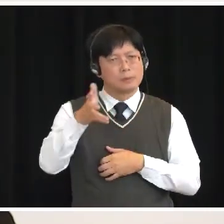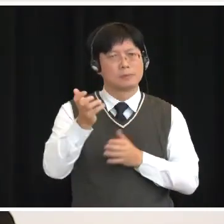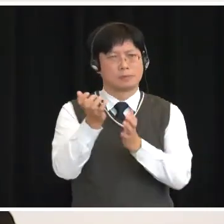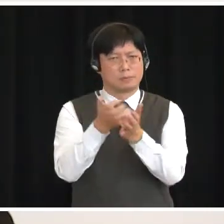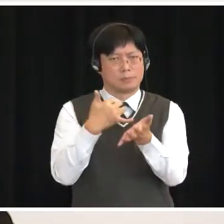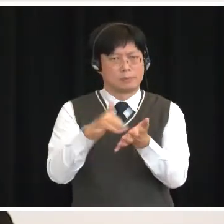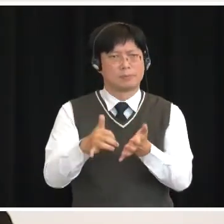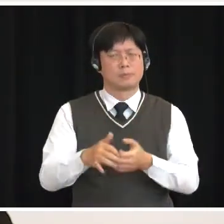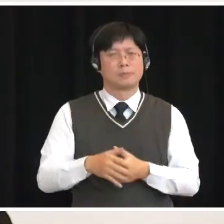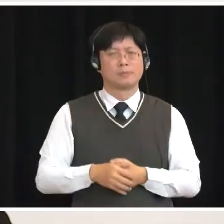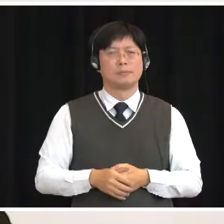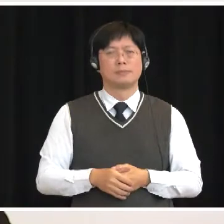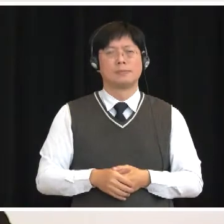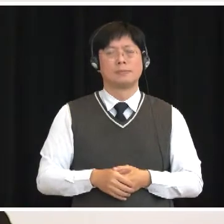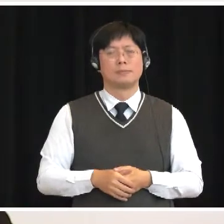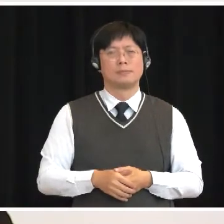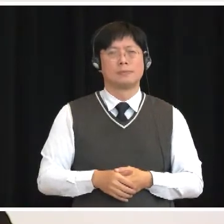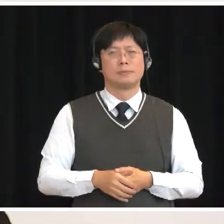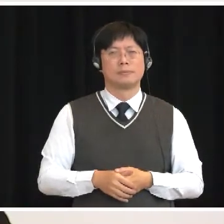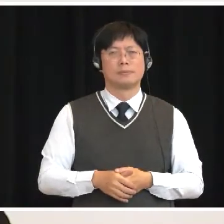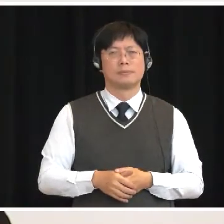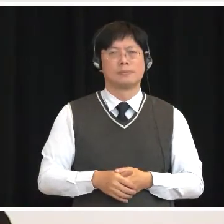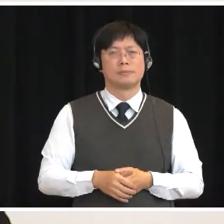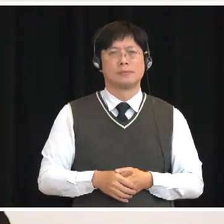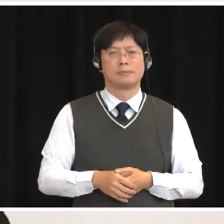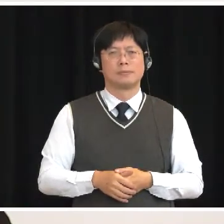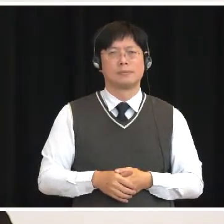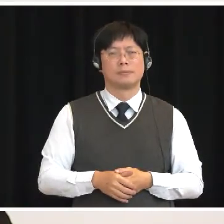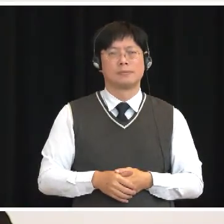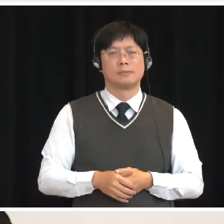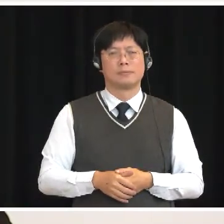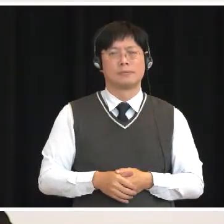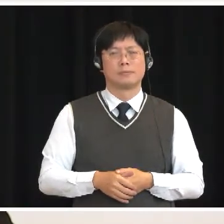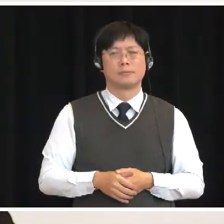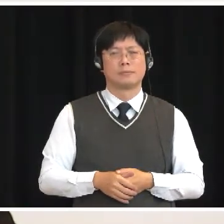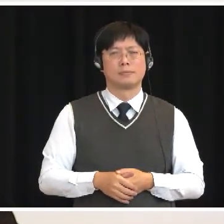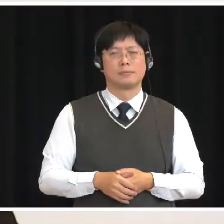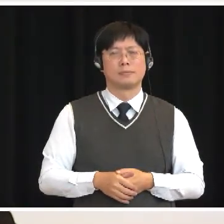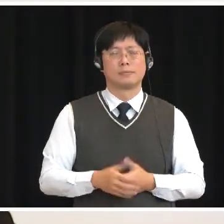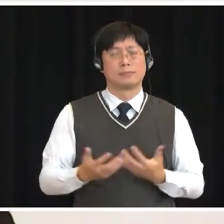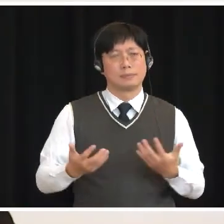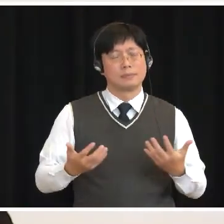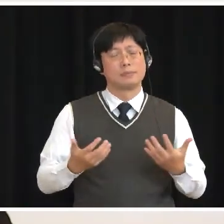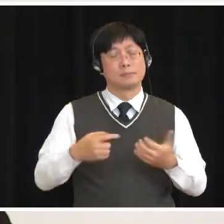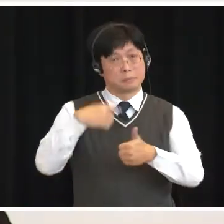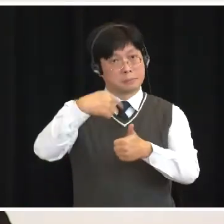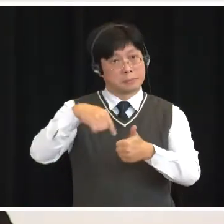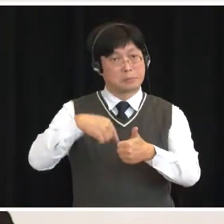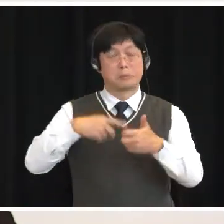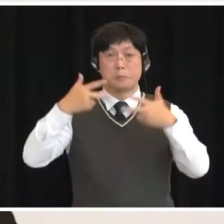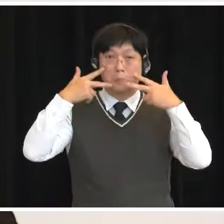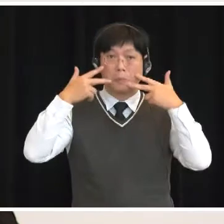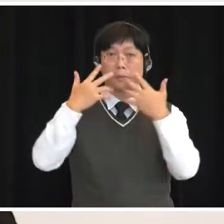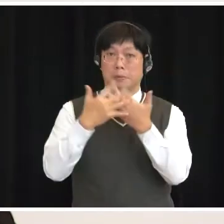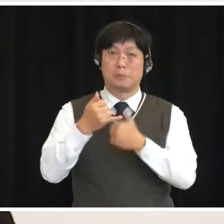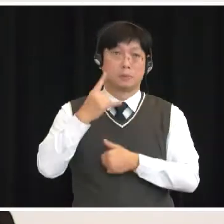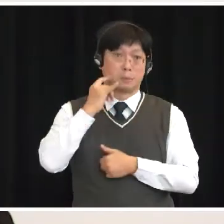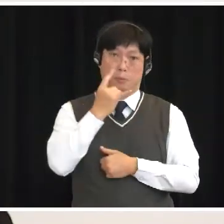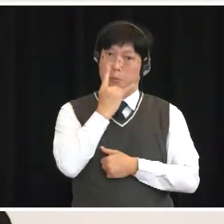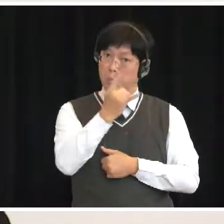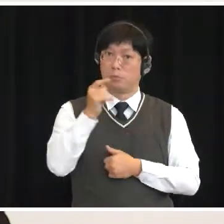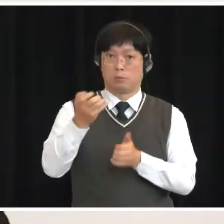teaching mother language of indigenous people. I understand that